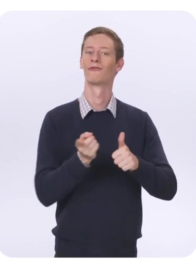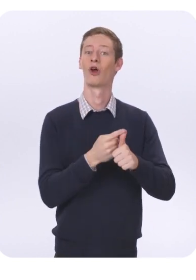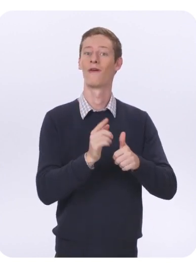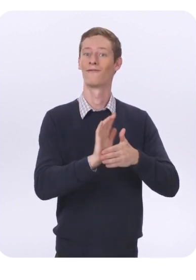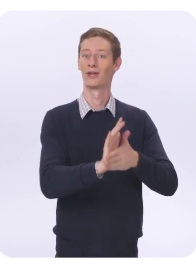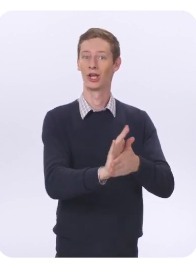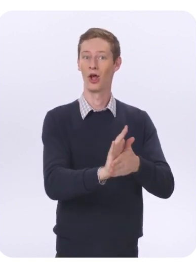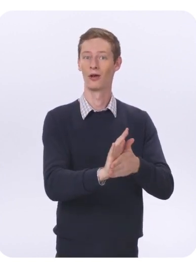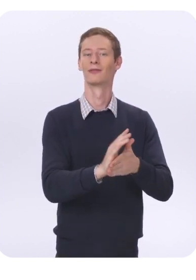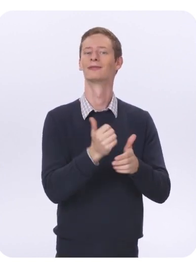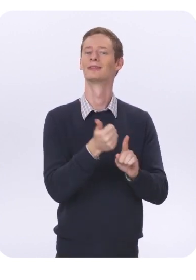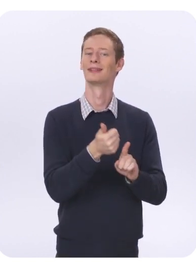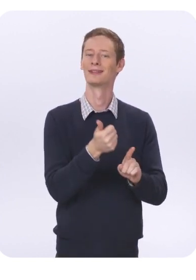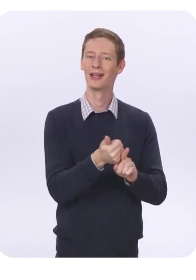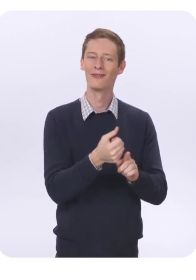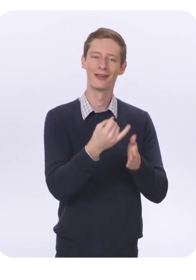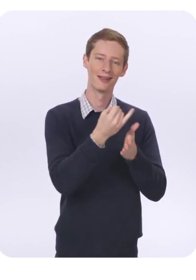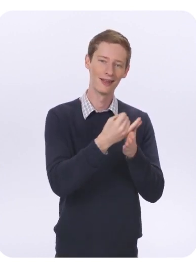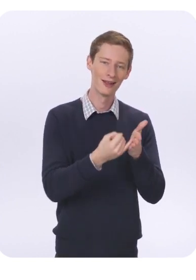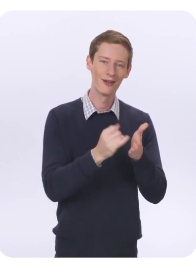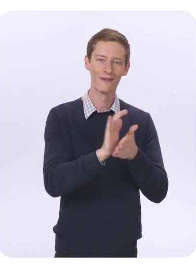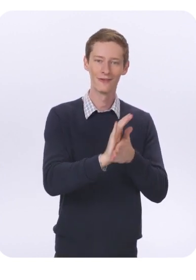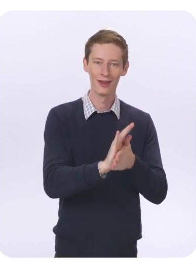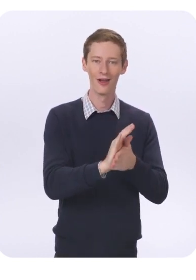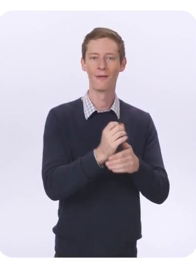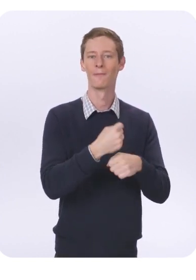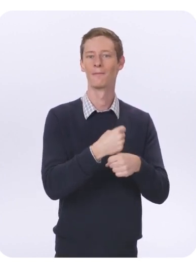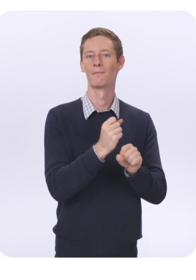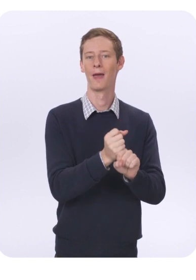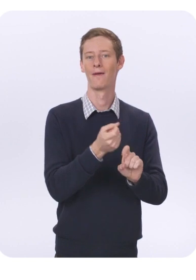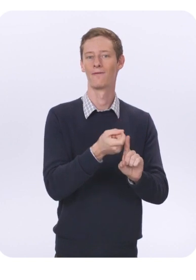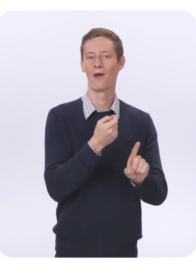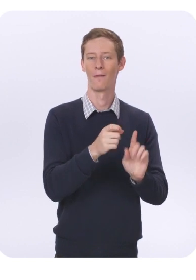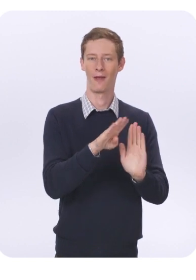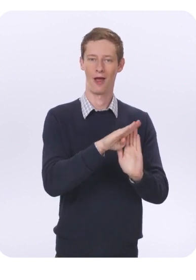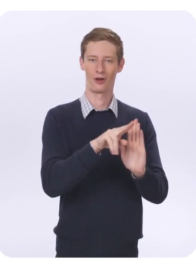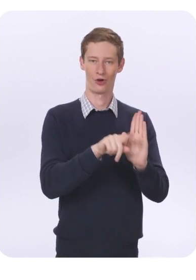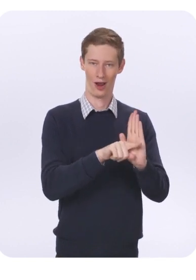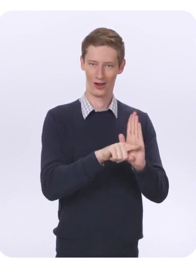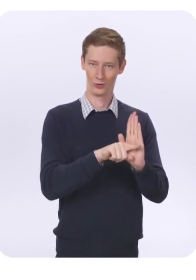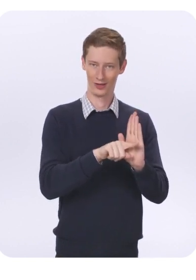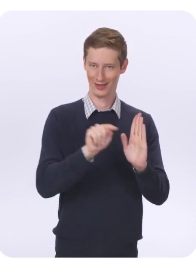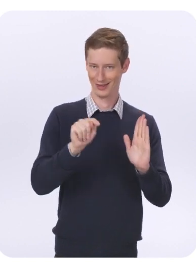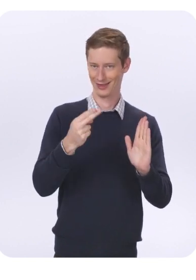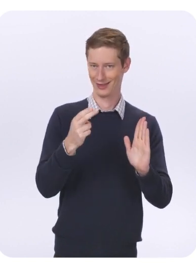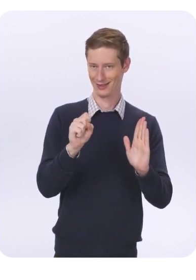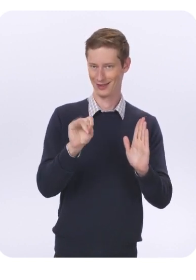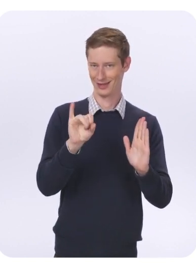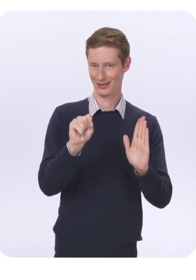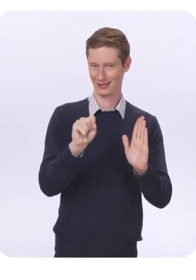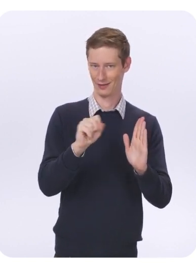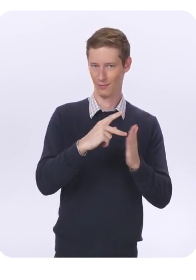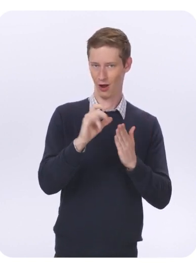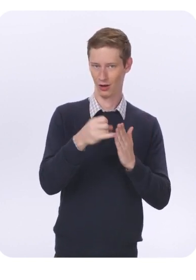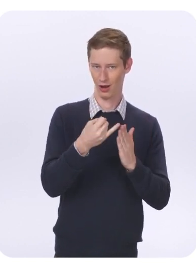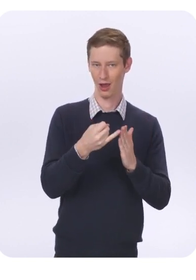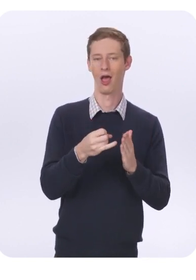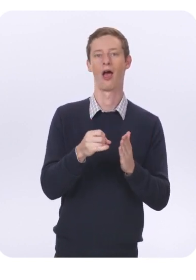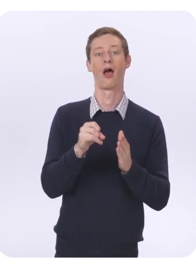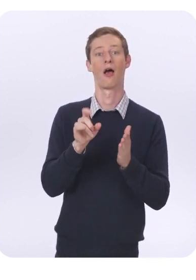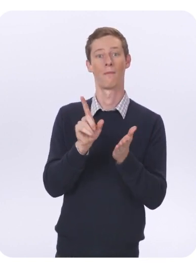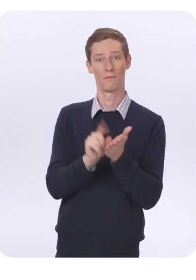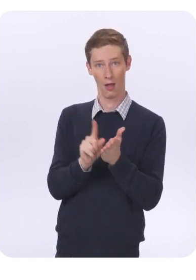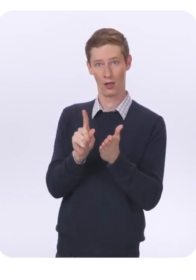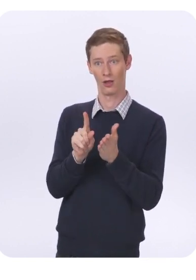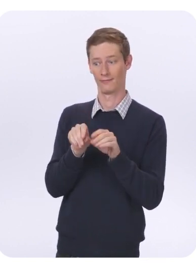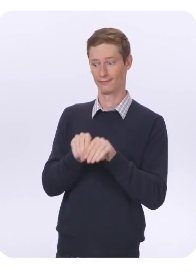was an illustrated and animated video that was created as a bachelor thesis and then put on YouTube. And after the video went viral,